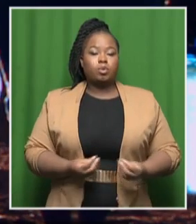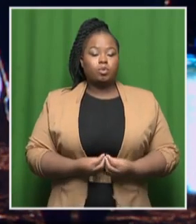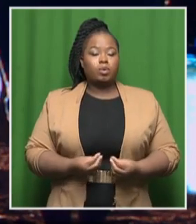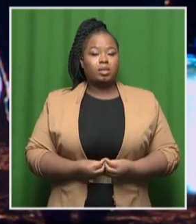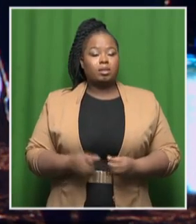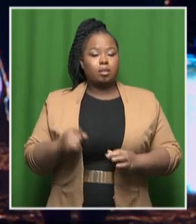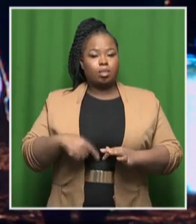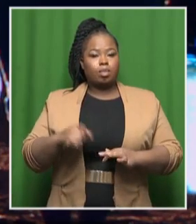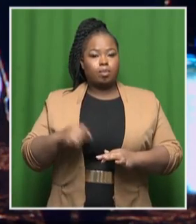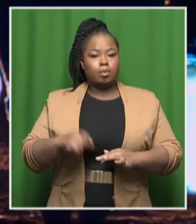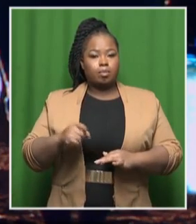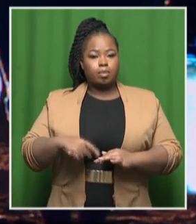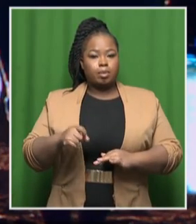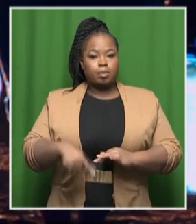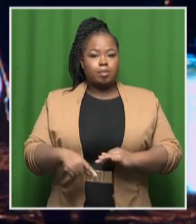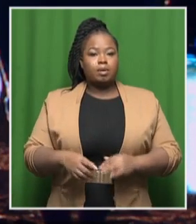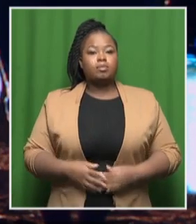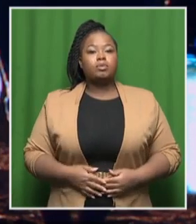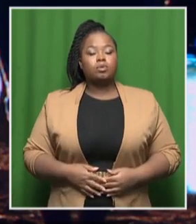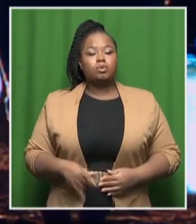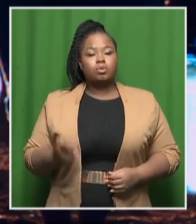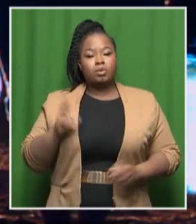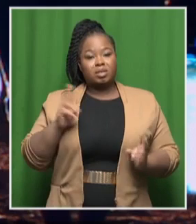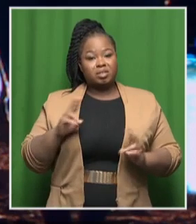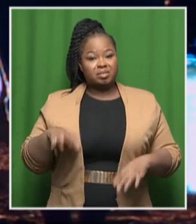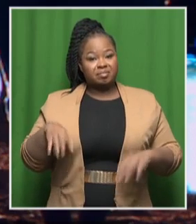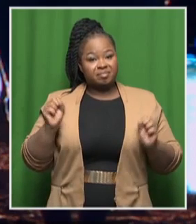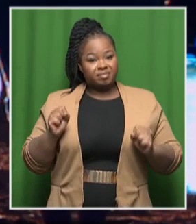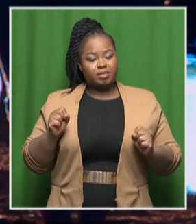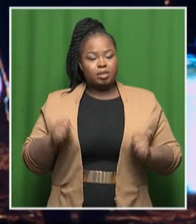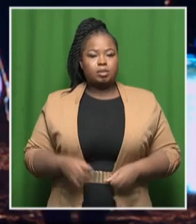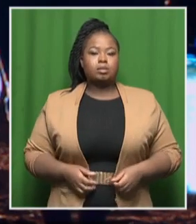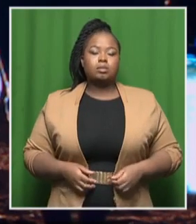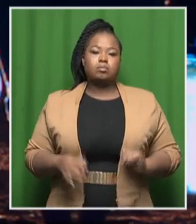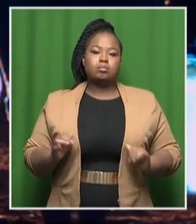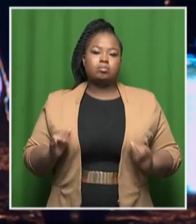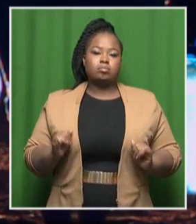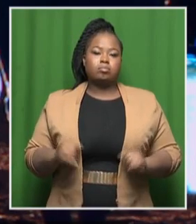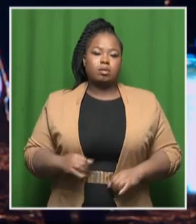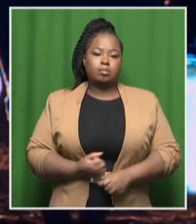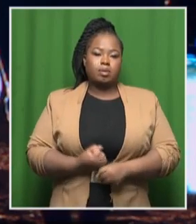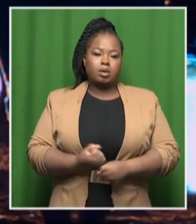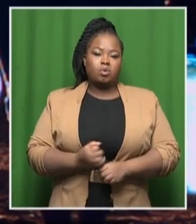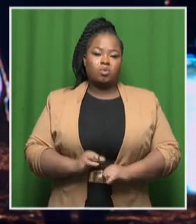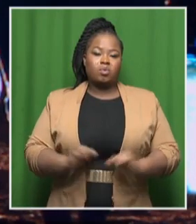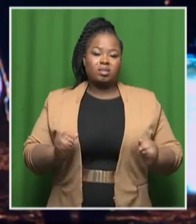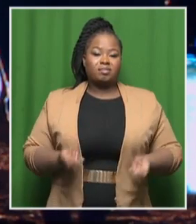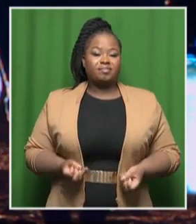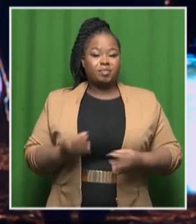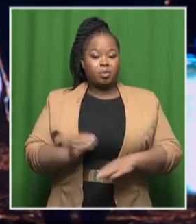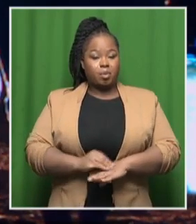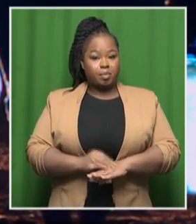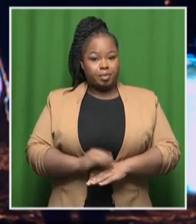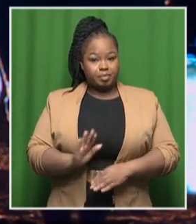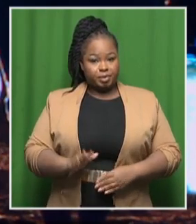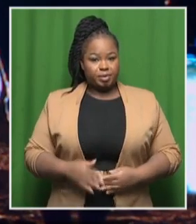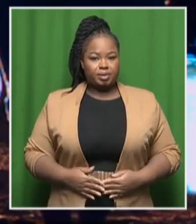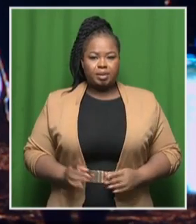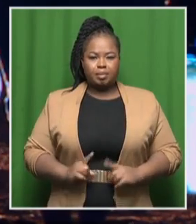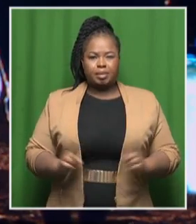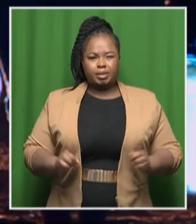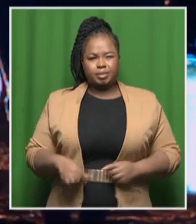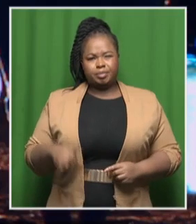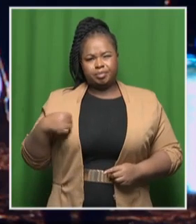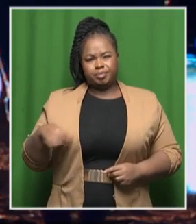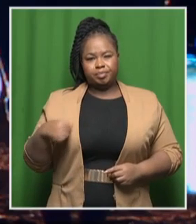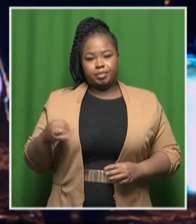leaks. The impact of rolling blackouts and electricity supply failures also contribute to water distribution problems. But how does a metro